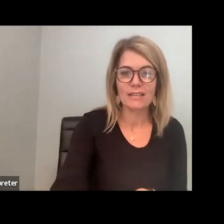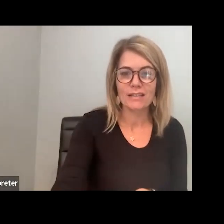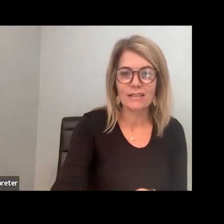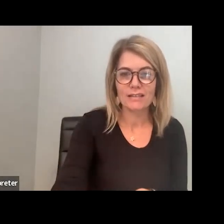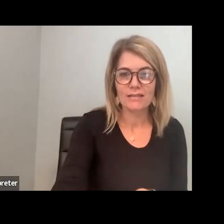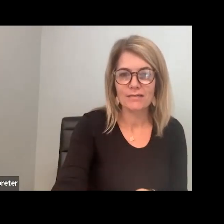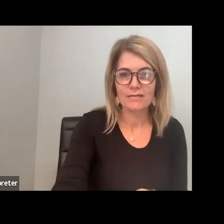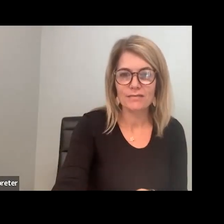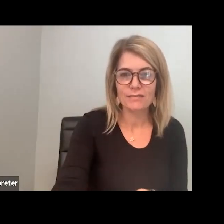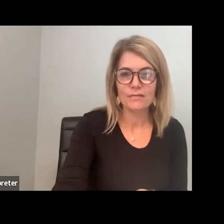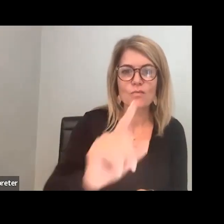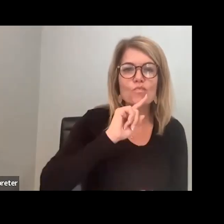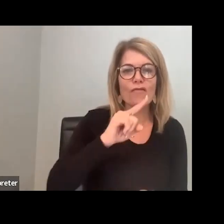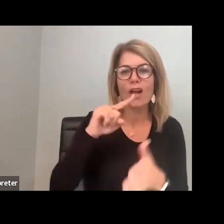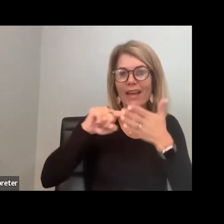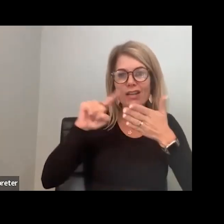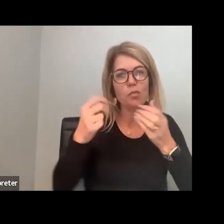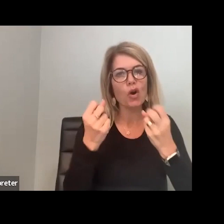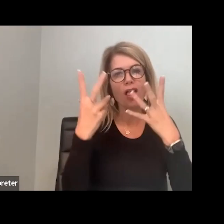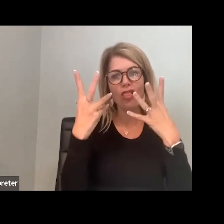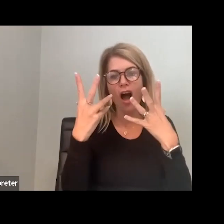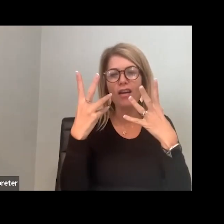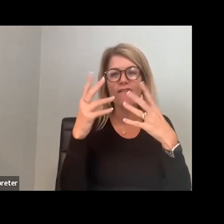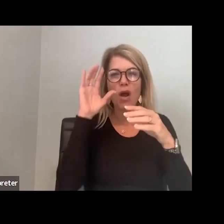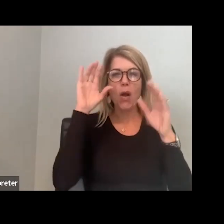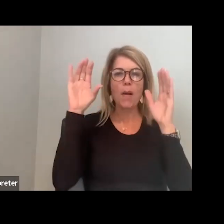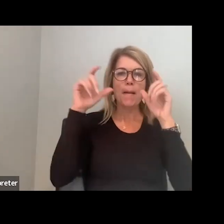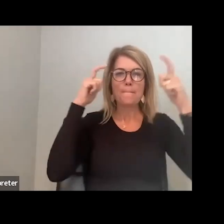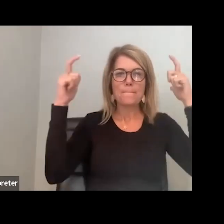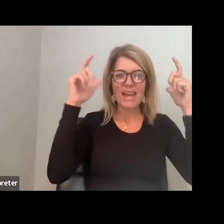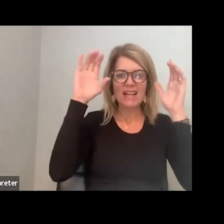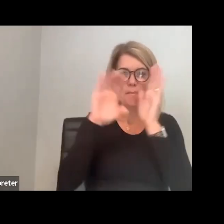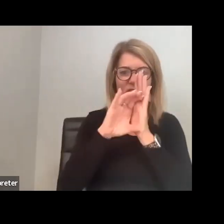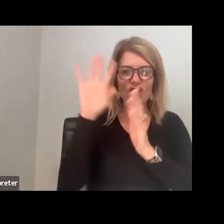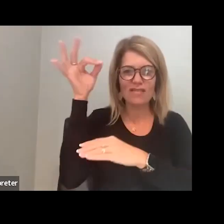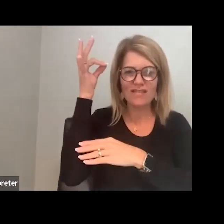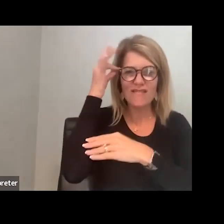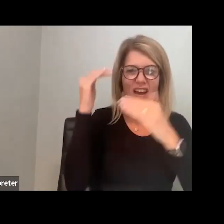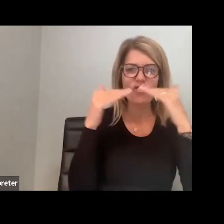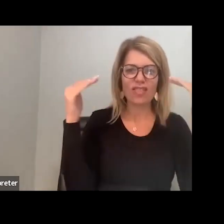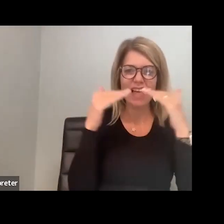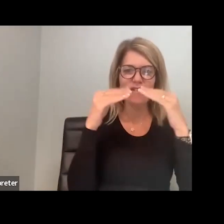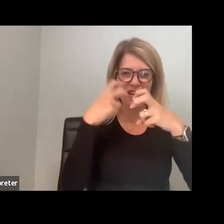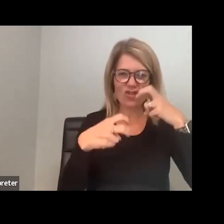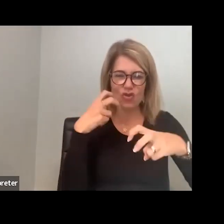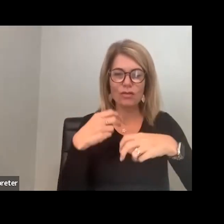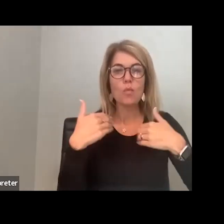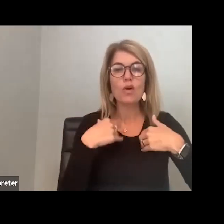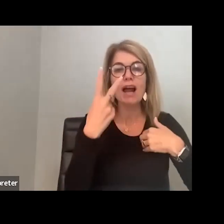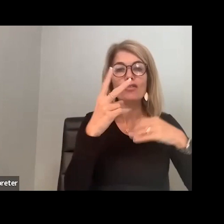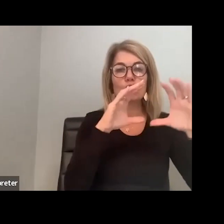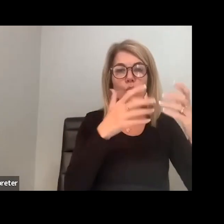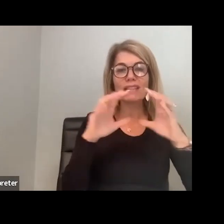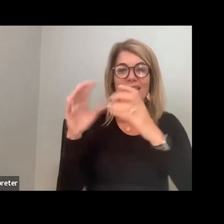lot of different issues at the big picture level, at the federal level. And we're going to have 2 sessions for